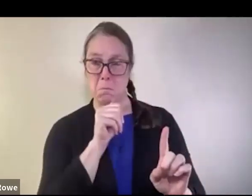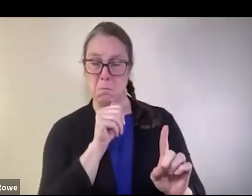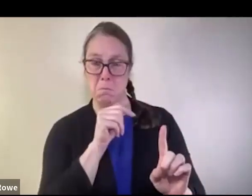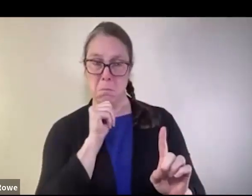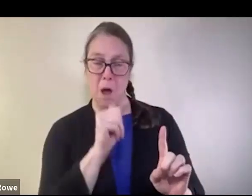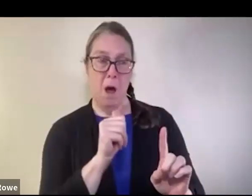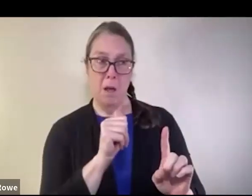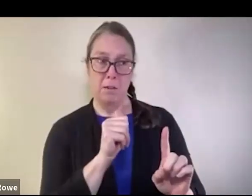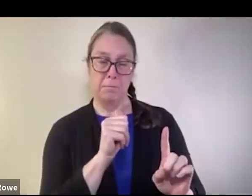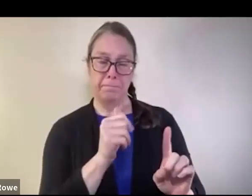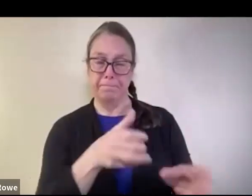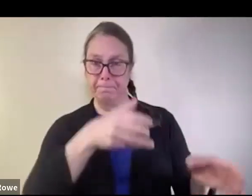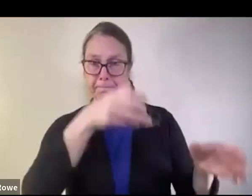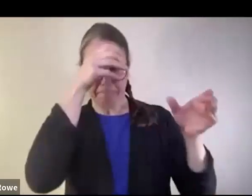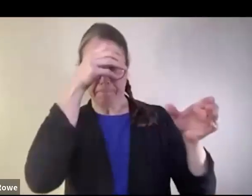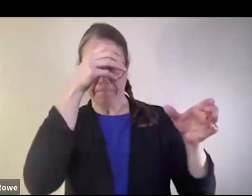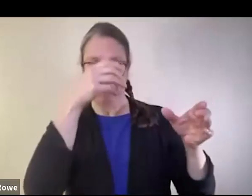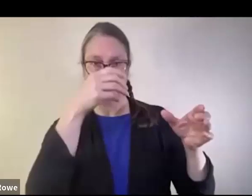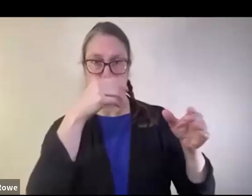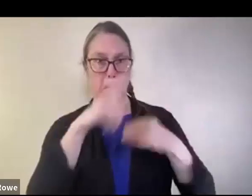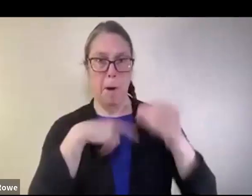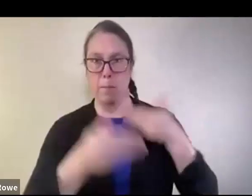wasn't well versed on the process